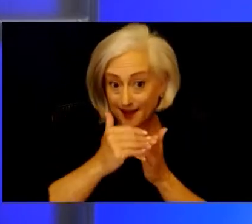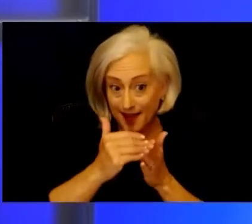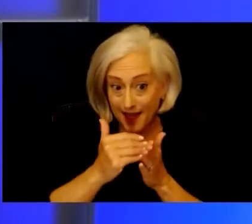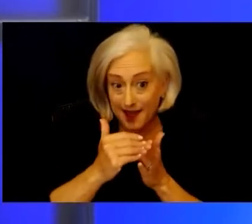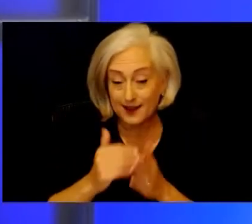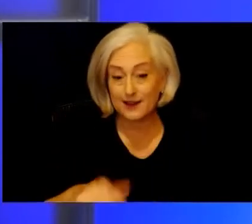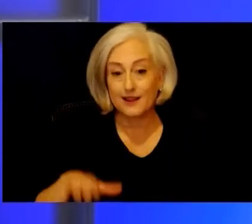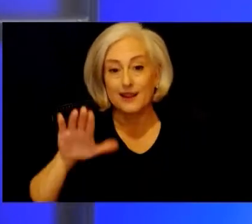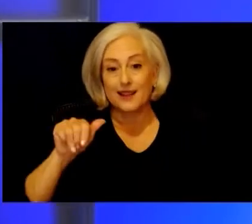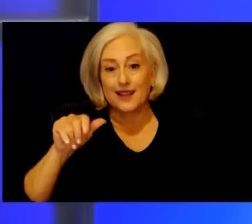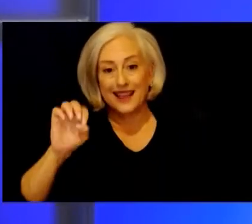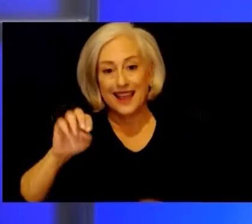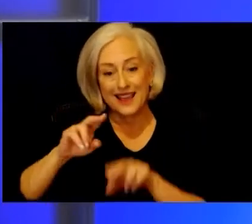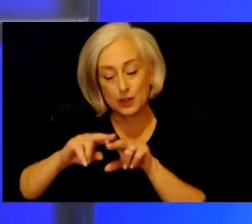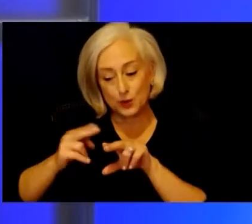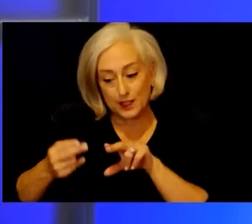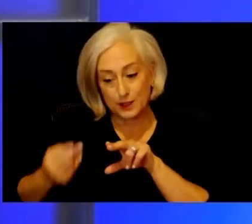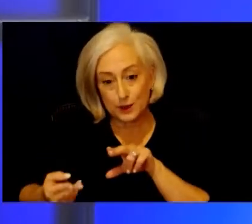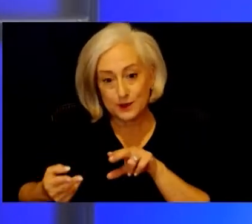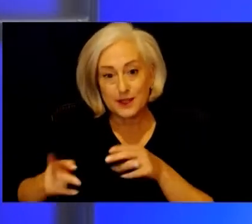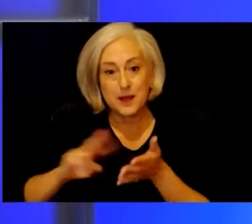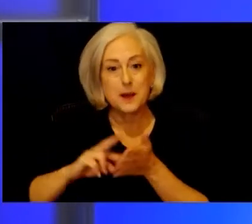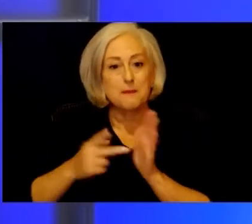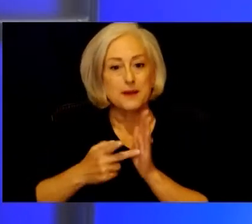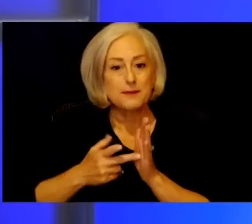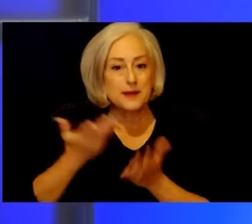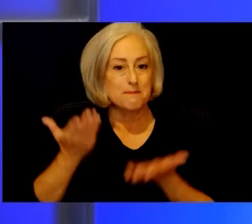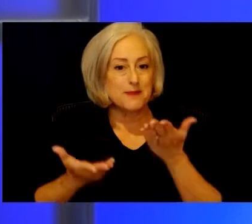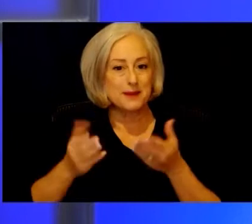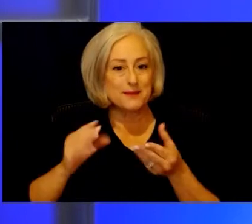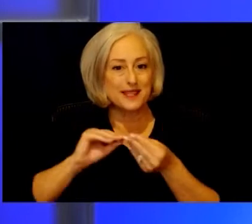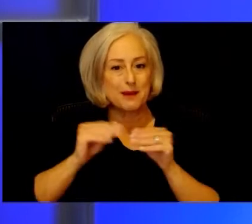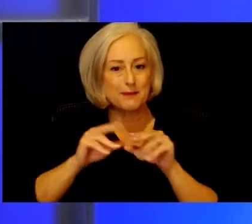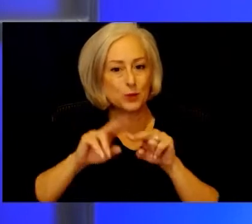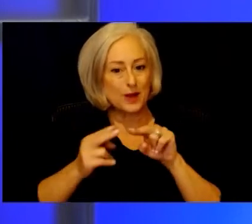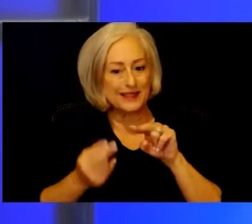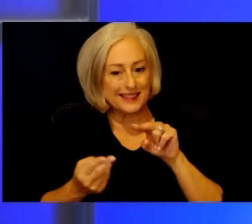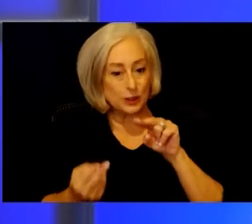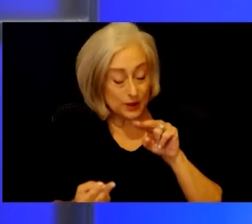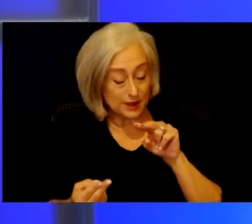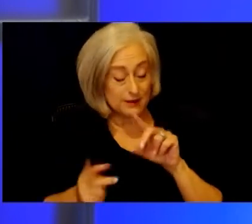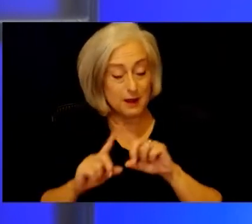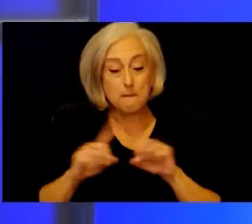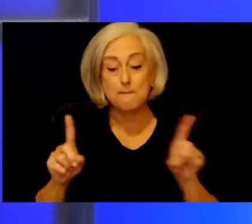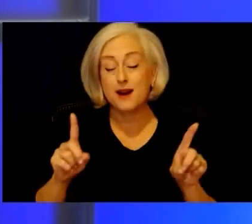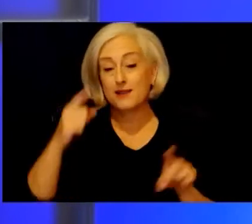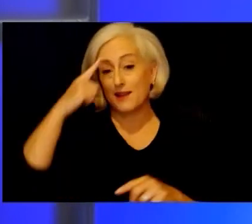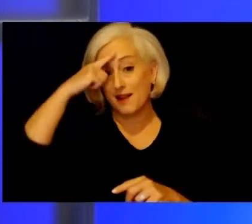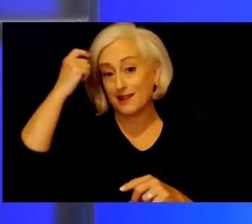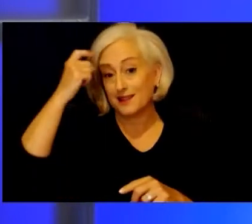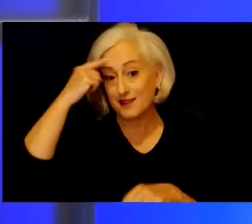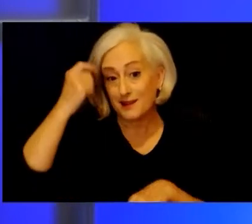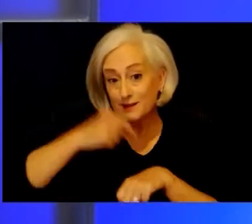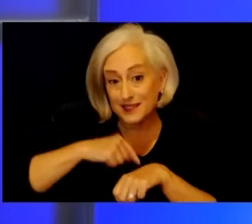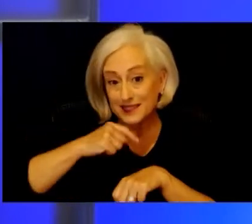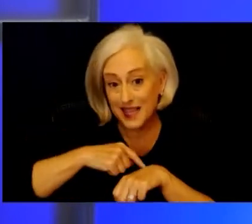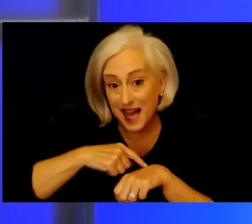that it's going to maybe start trending down a bit more. But certainly with the summer and the kind